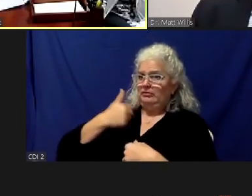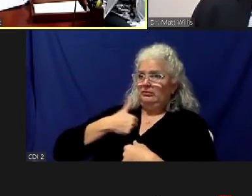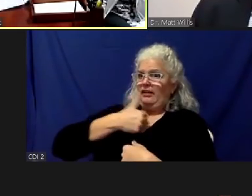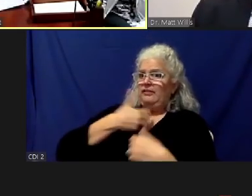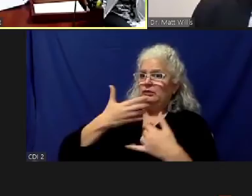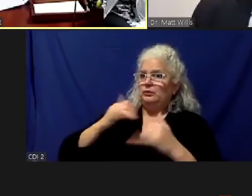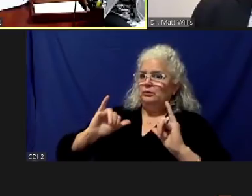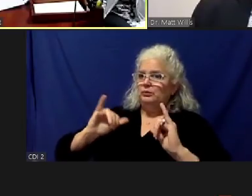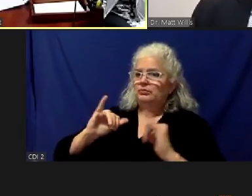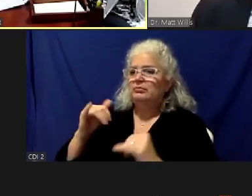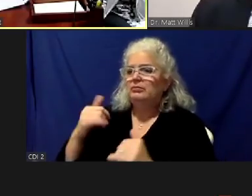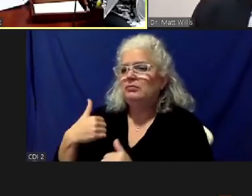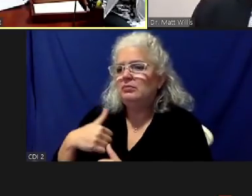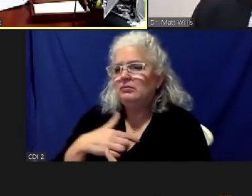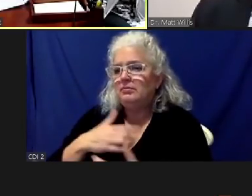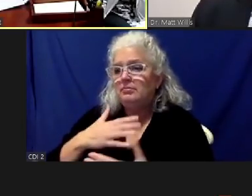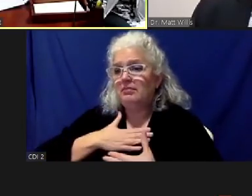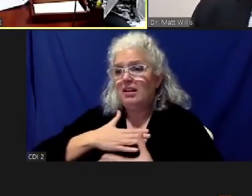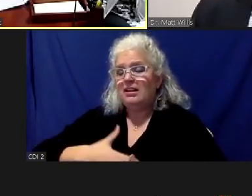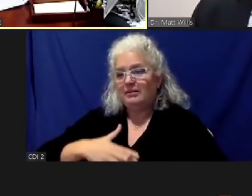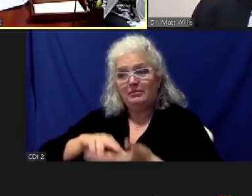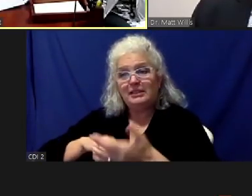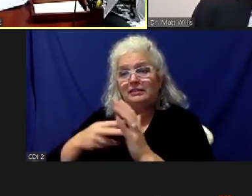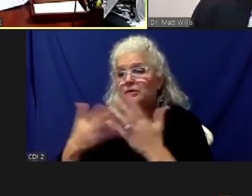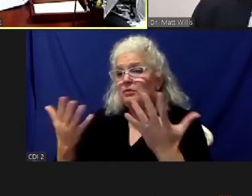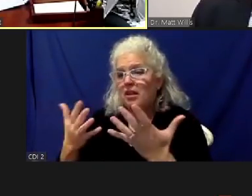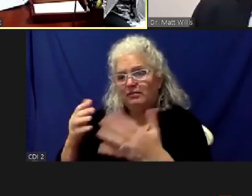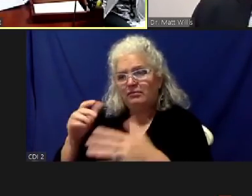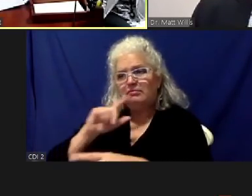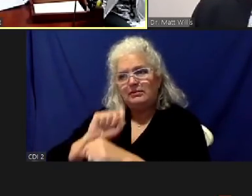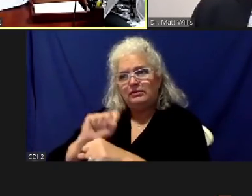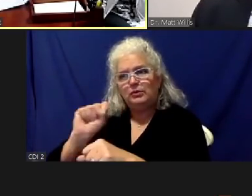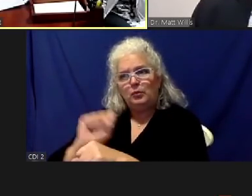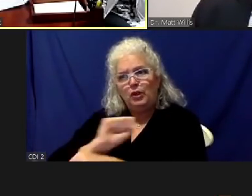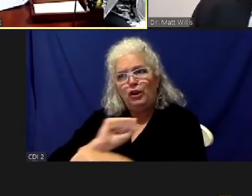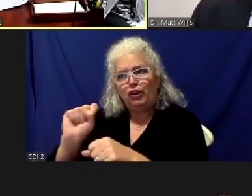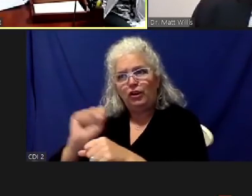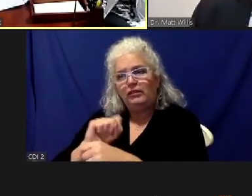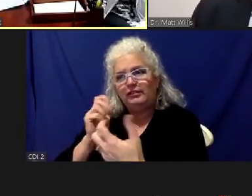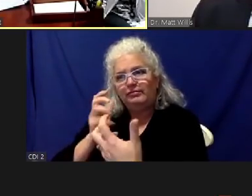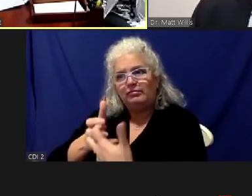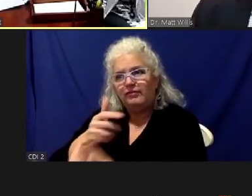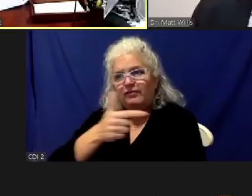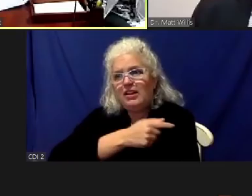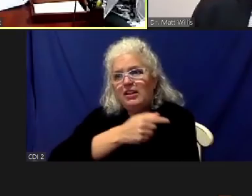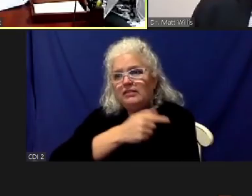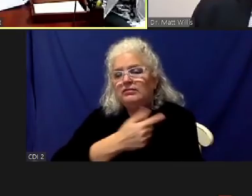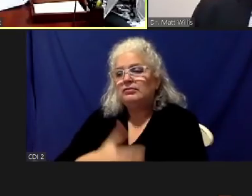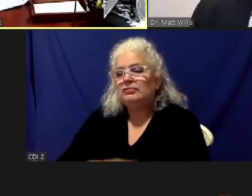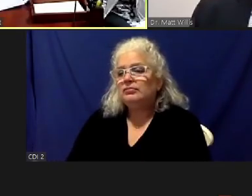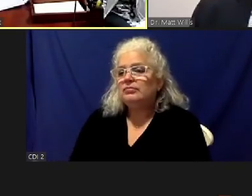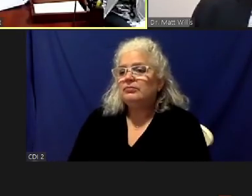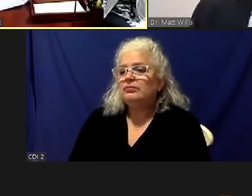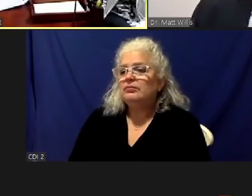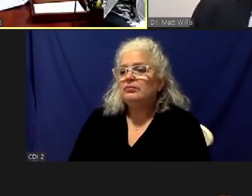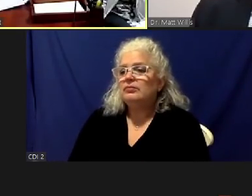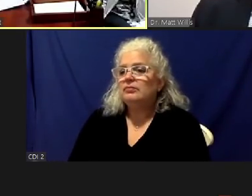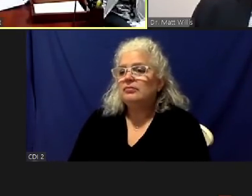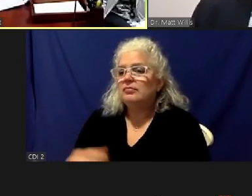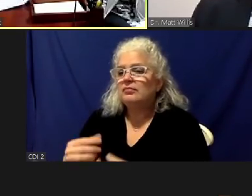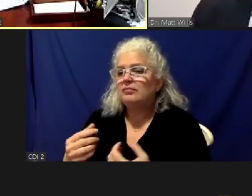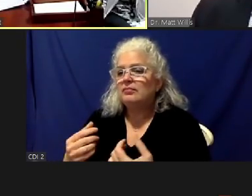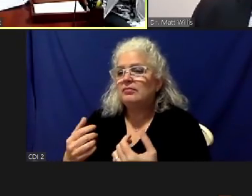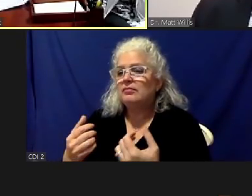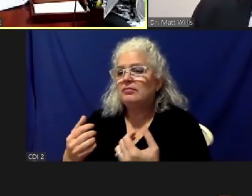out of the 6,000 or 7,000 vaccines that we've given, we've had less than 5 go to the ER. We've had no